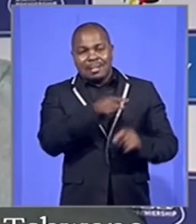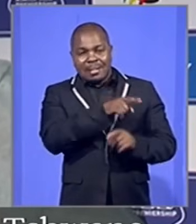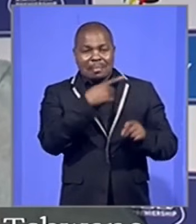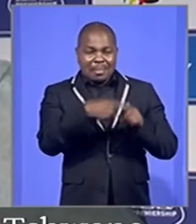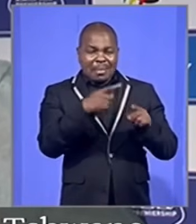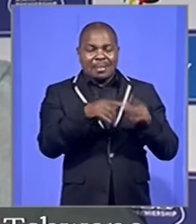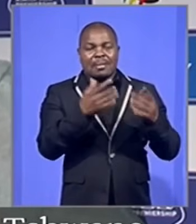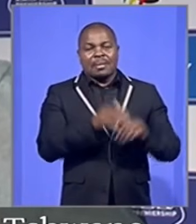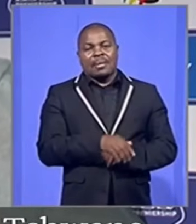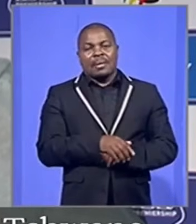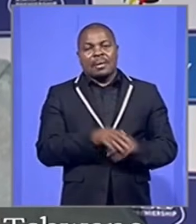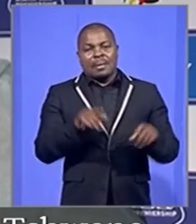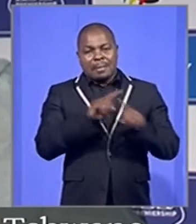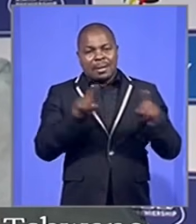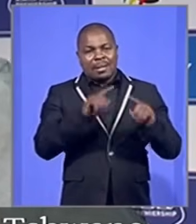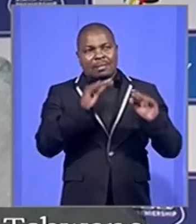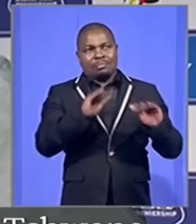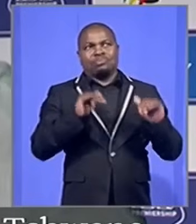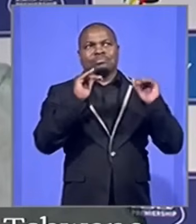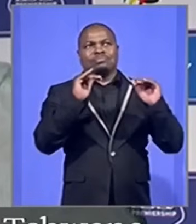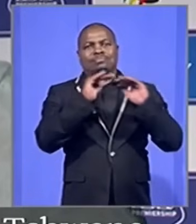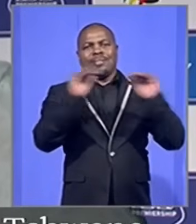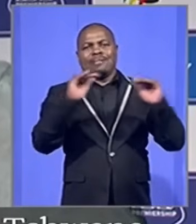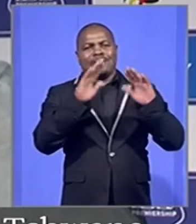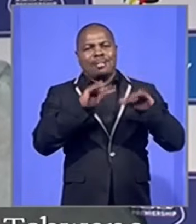but obviously they moved on another level as a club, and